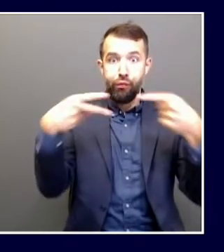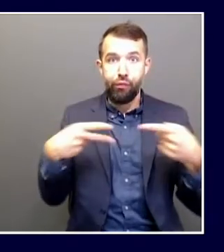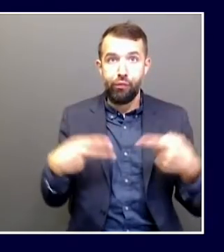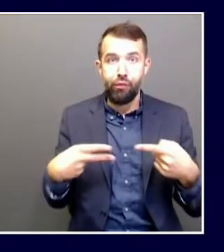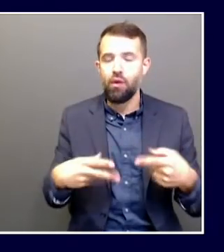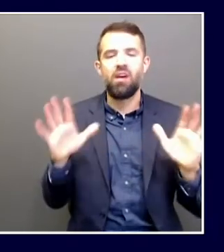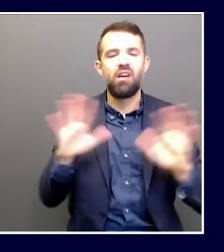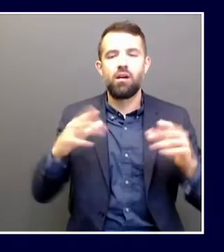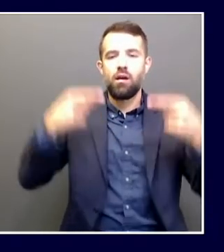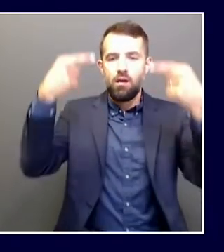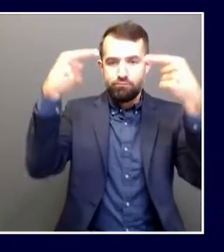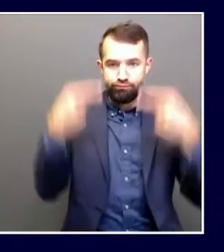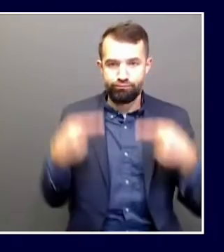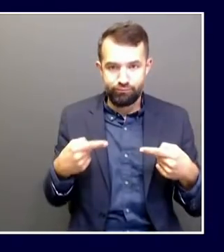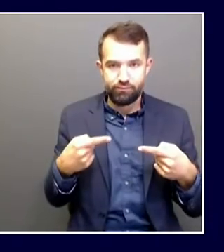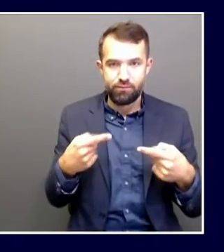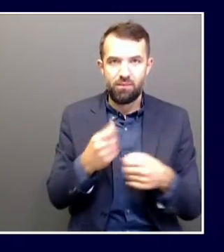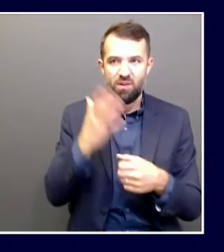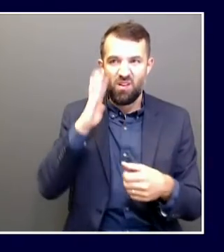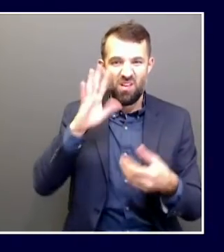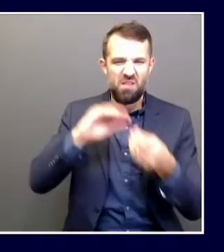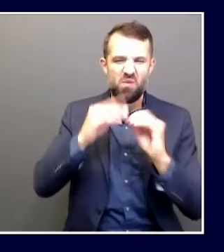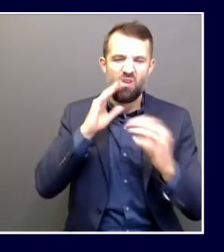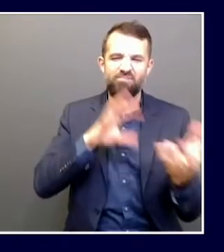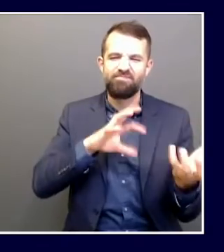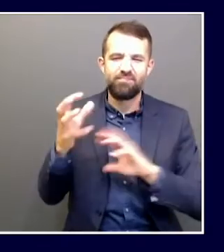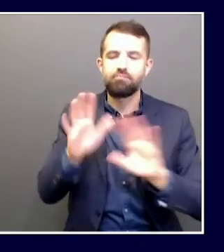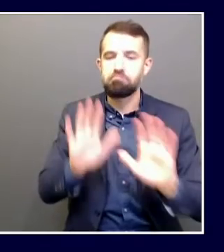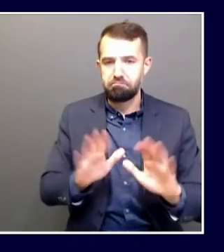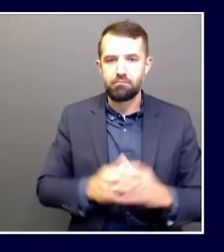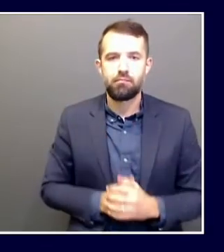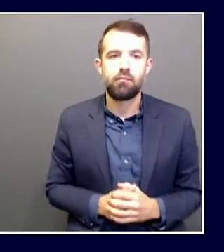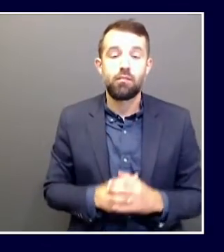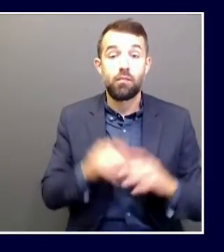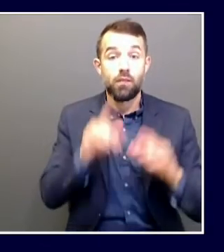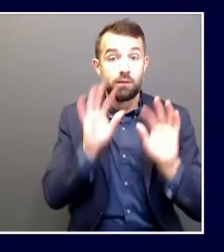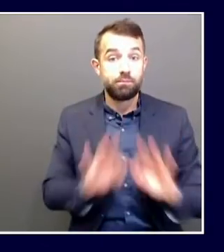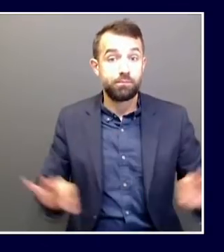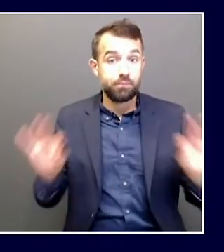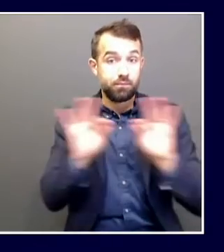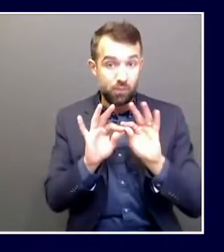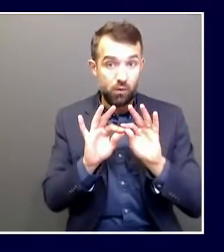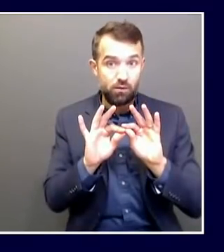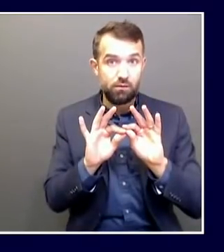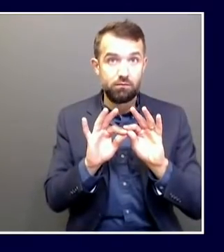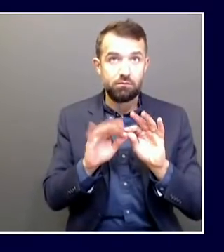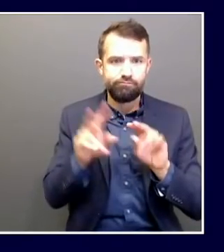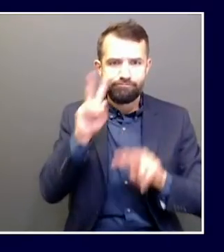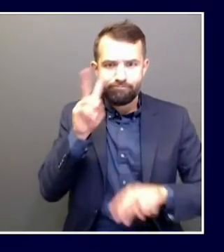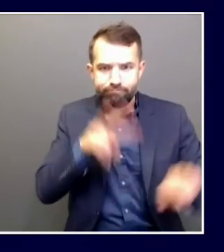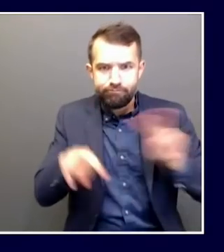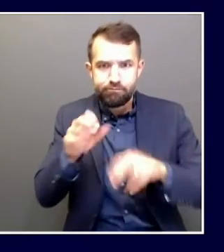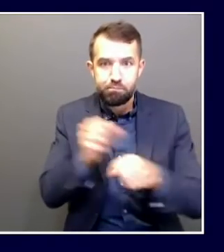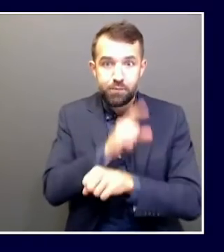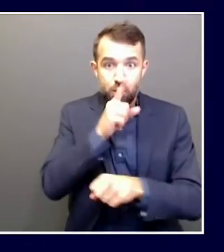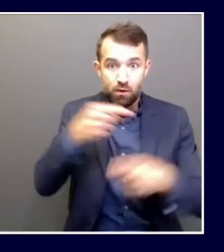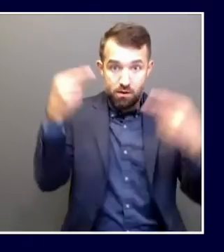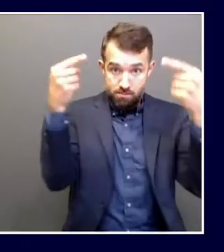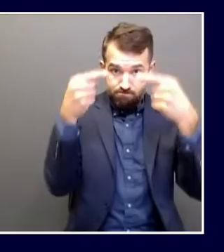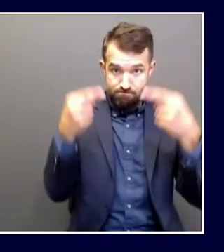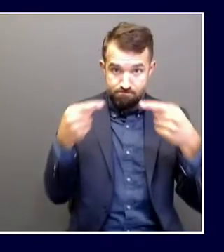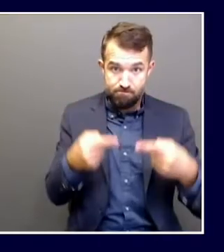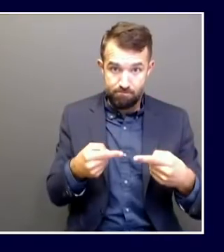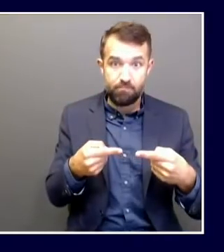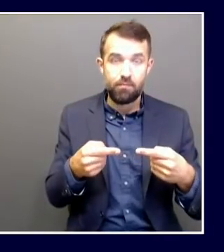to help us understand how things are unfolding in real time. That's why we use multiple metrics as the US CDC